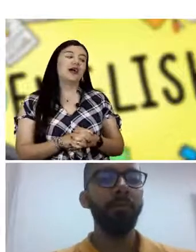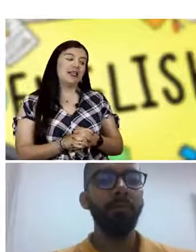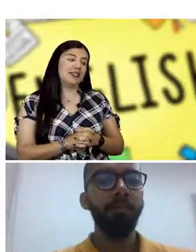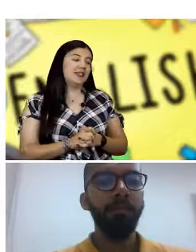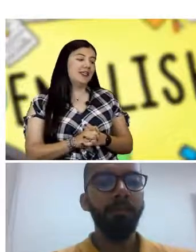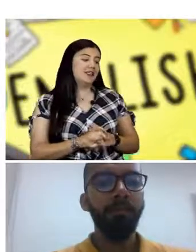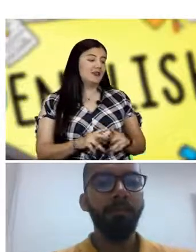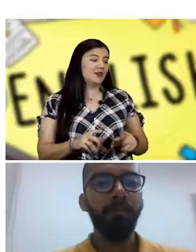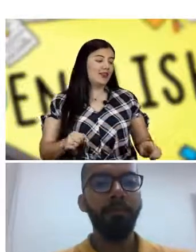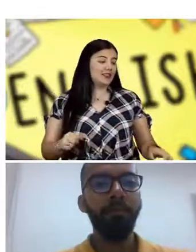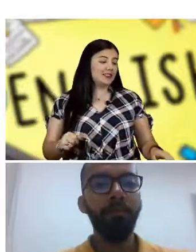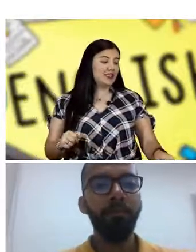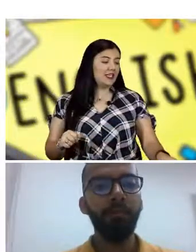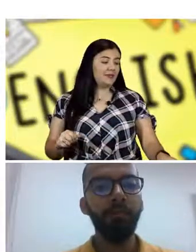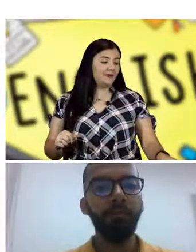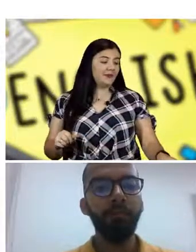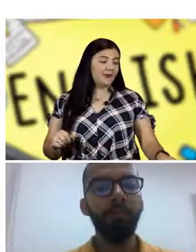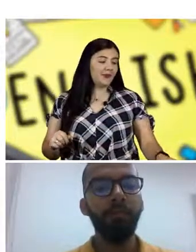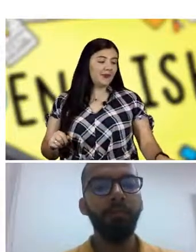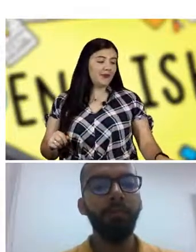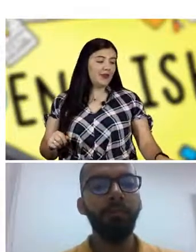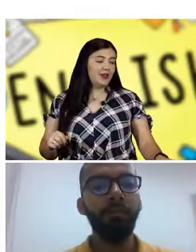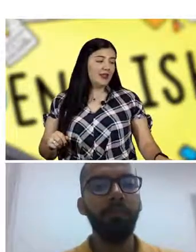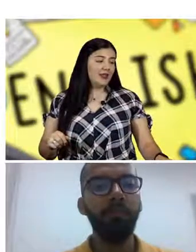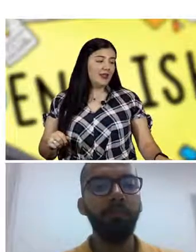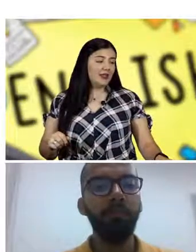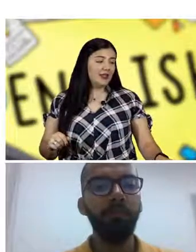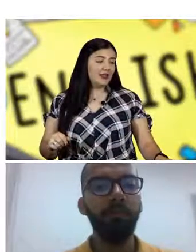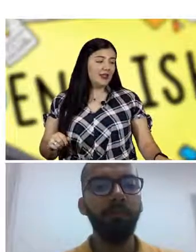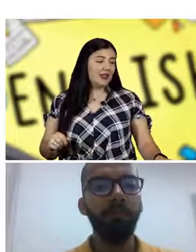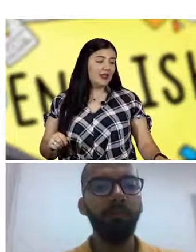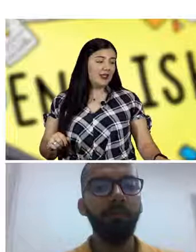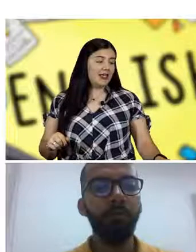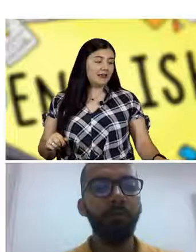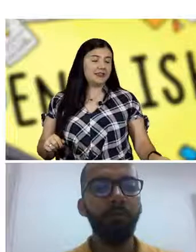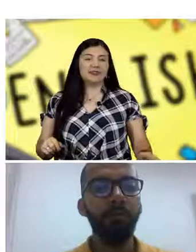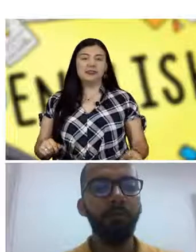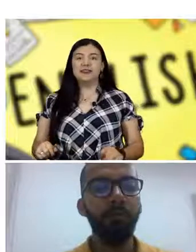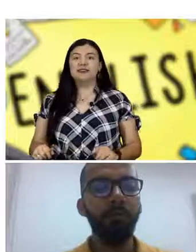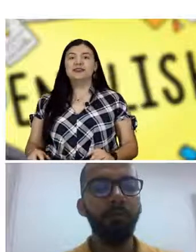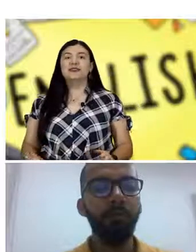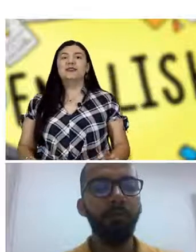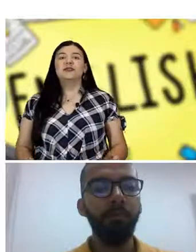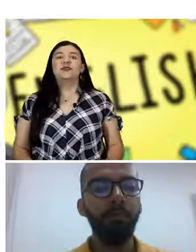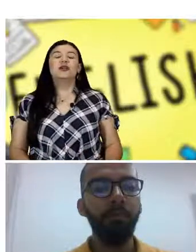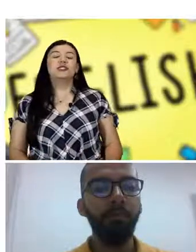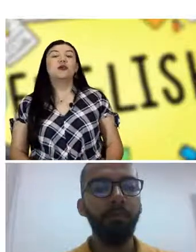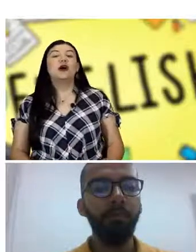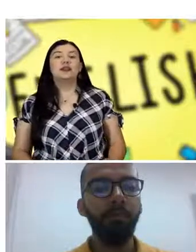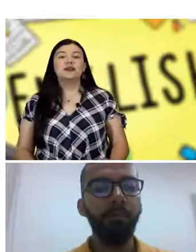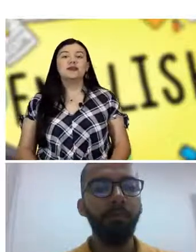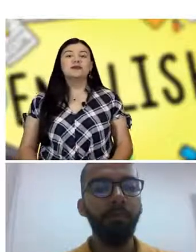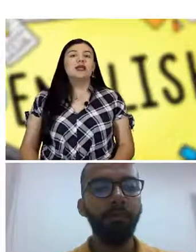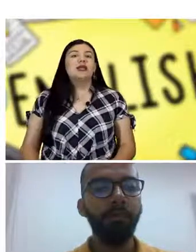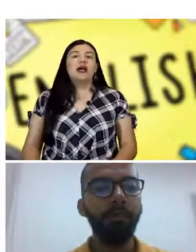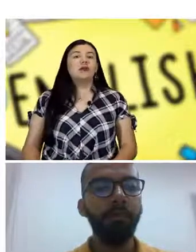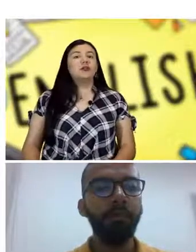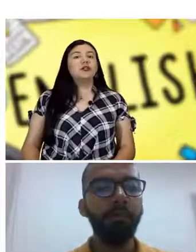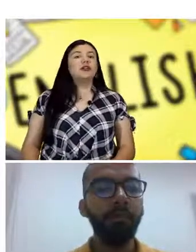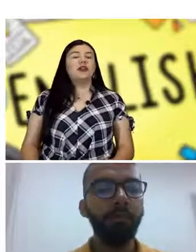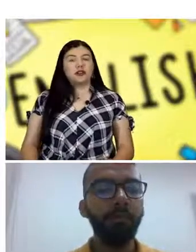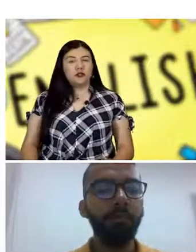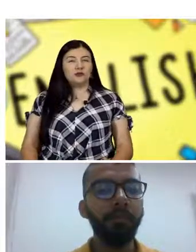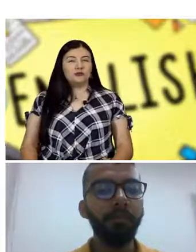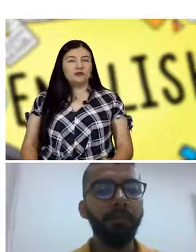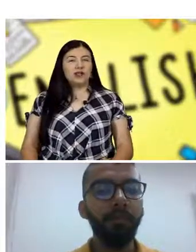of the body. So let's say it is which one? I'm